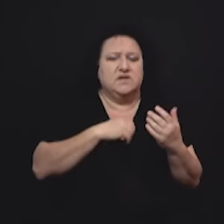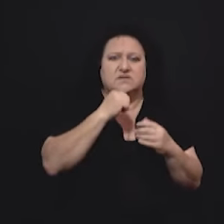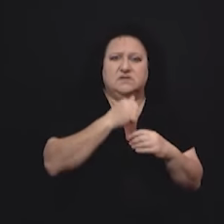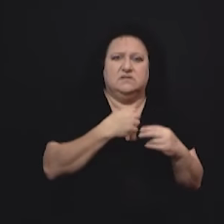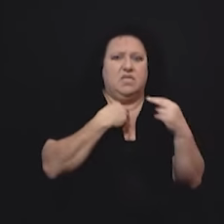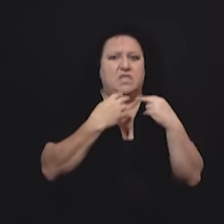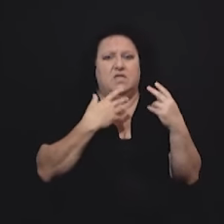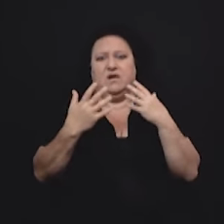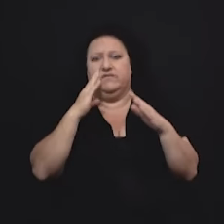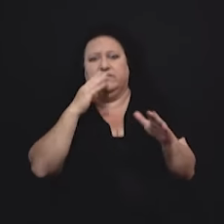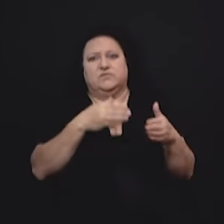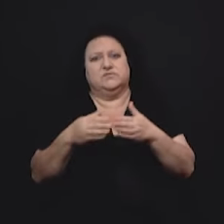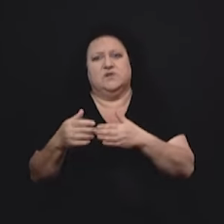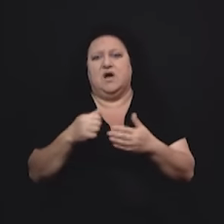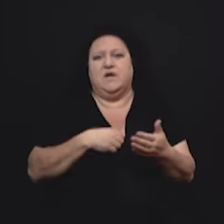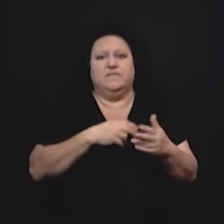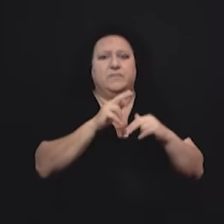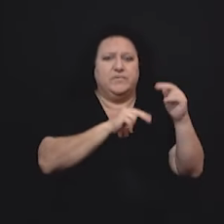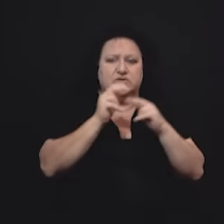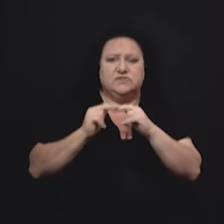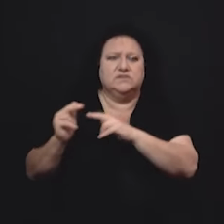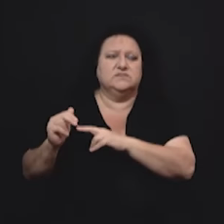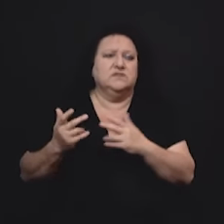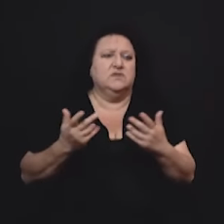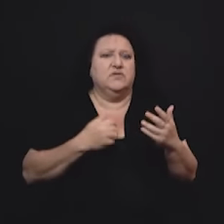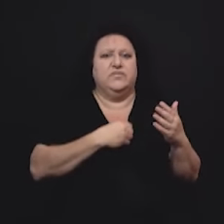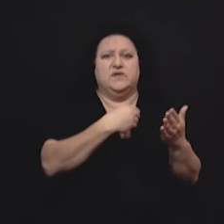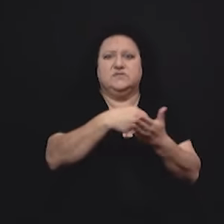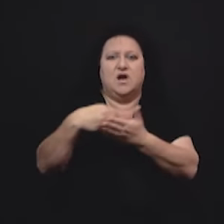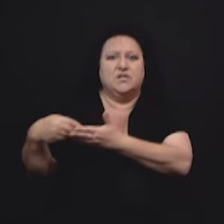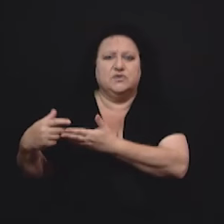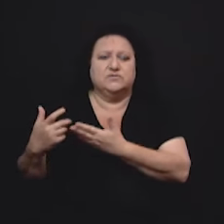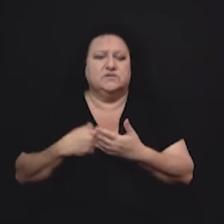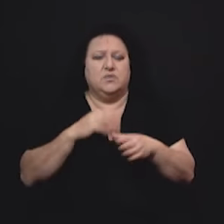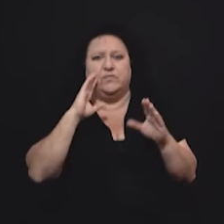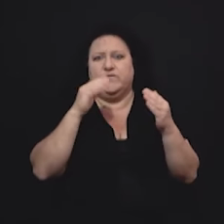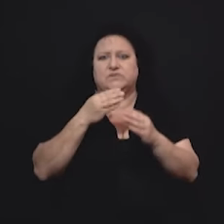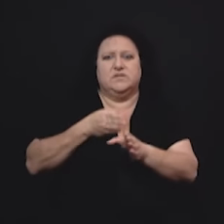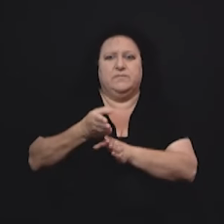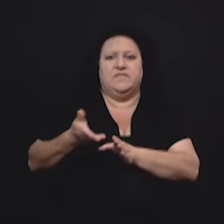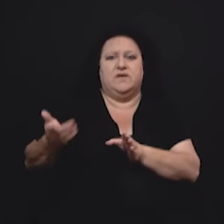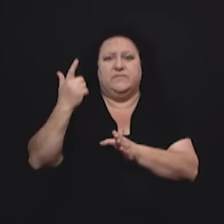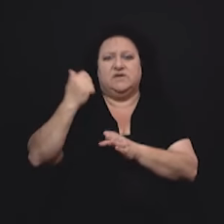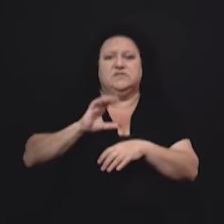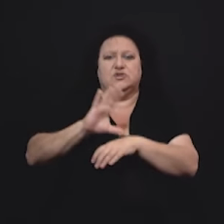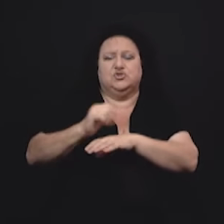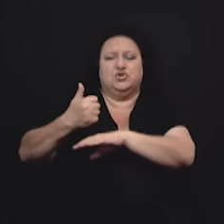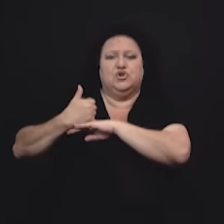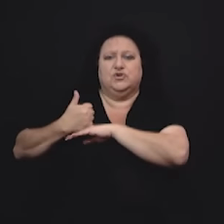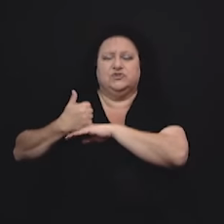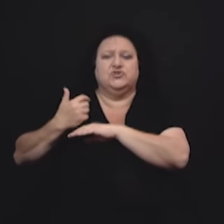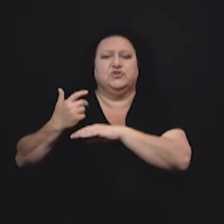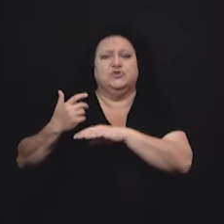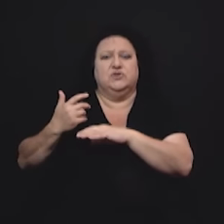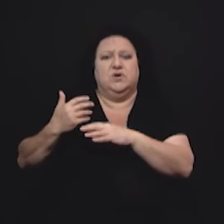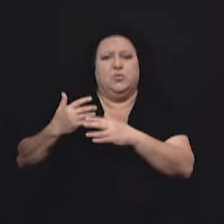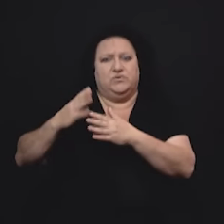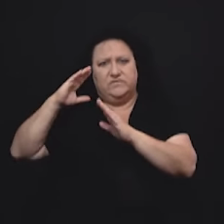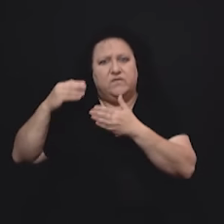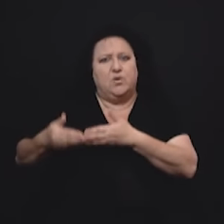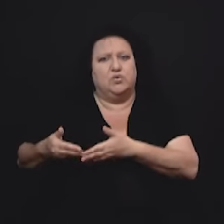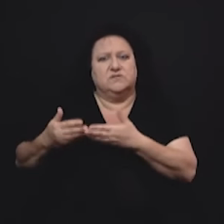up in the dollars. Amen? They were focused on the main thing. Many were saved because the early church was focused. I believe that God's word